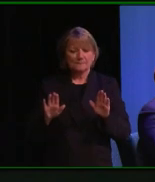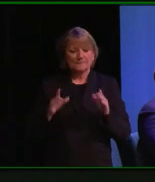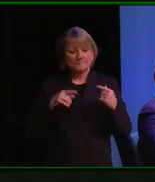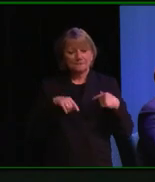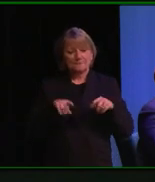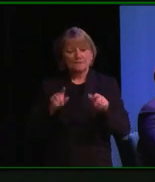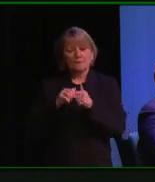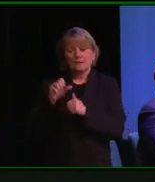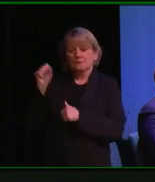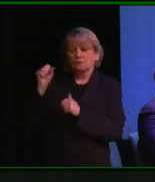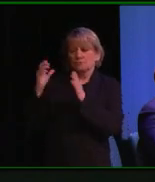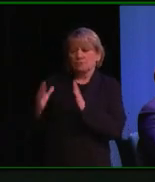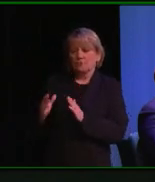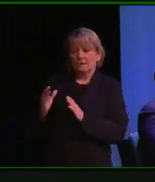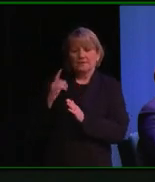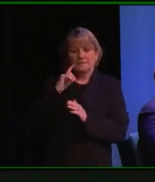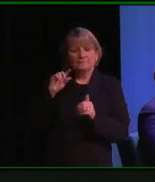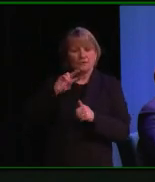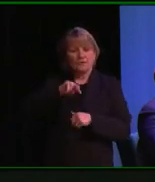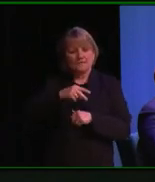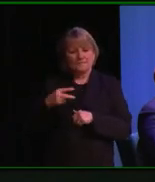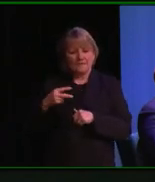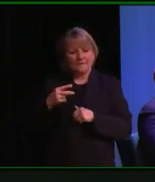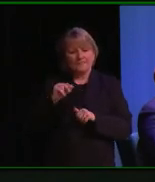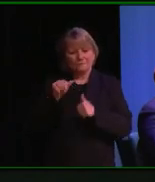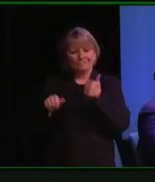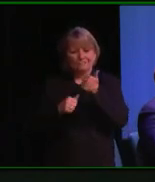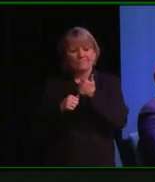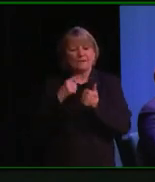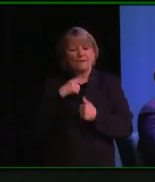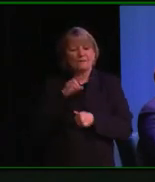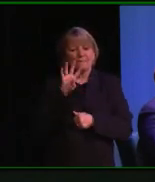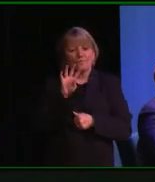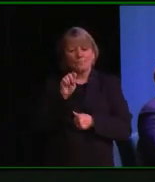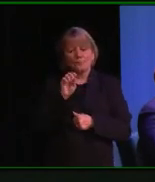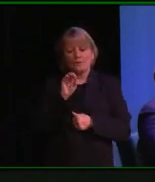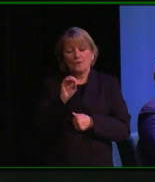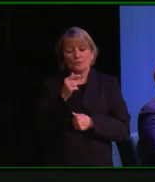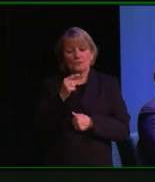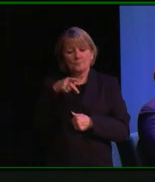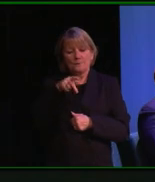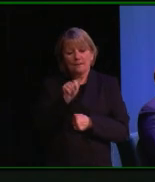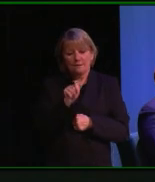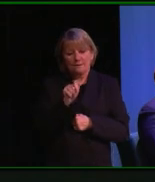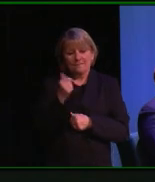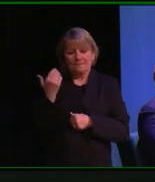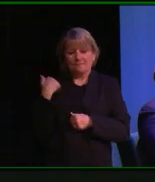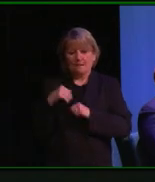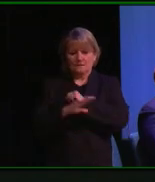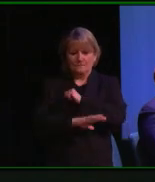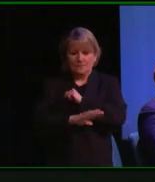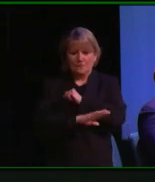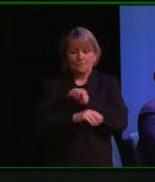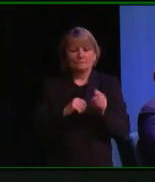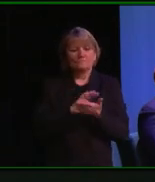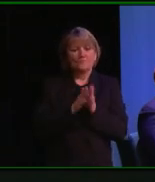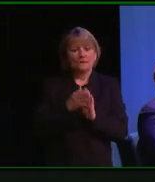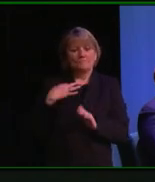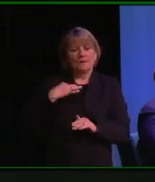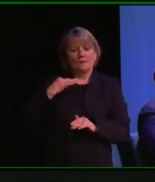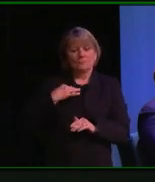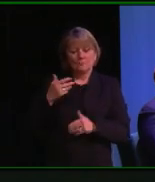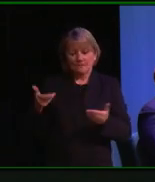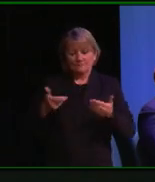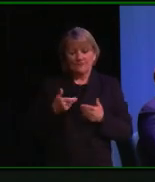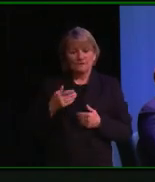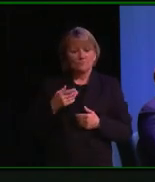of salutatorian is granted to the runner-up. Students with a 4.0 GPA as of the fall semester are eligible and invited